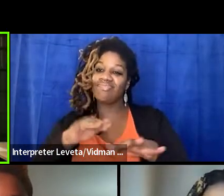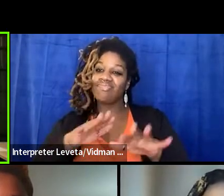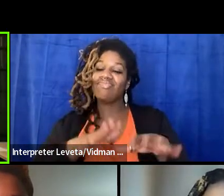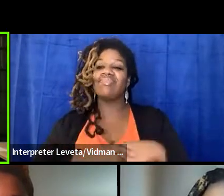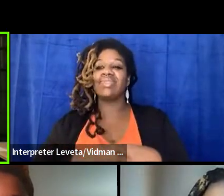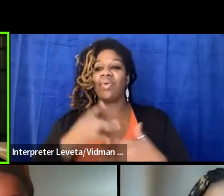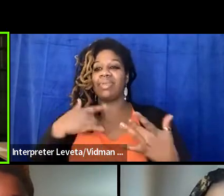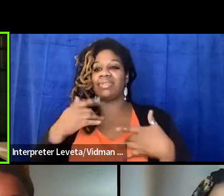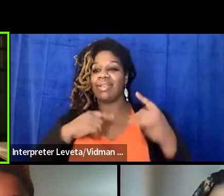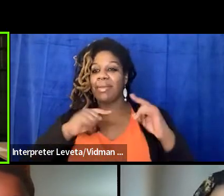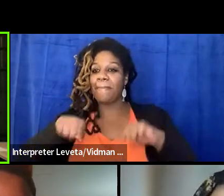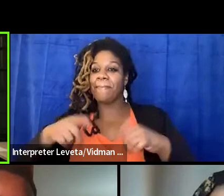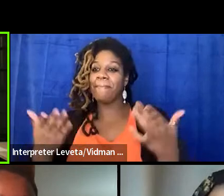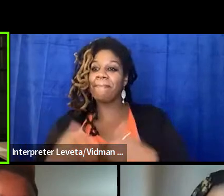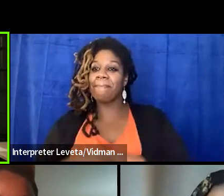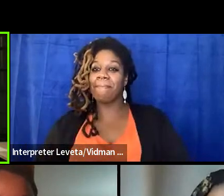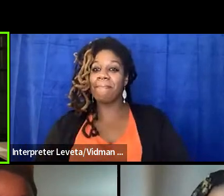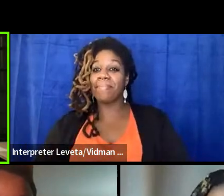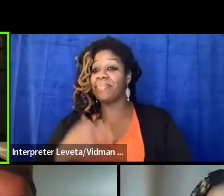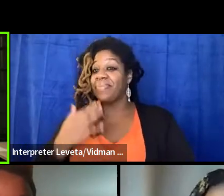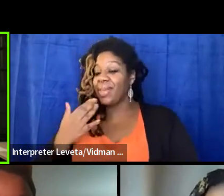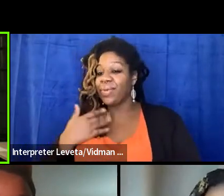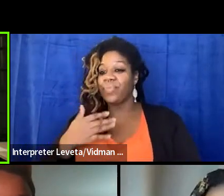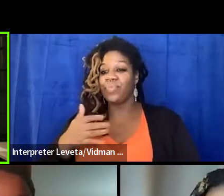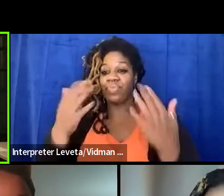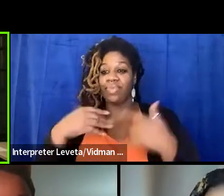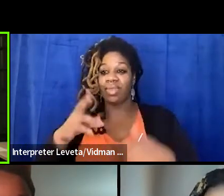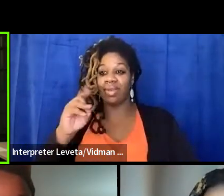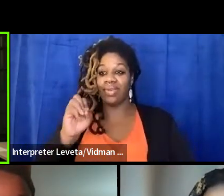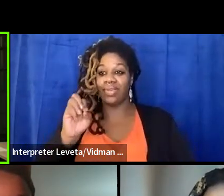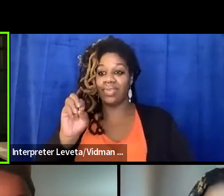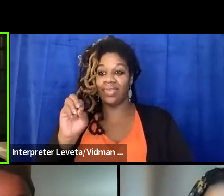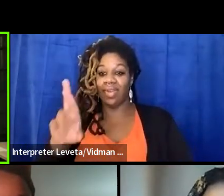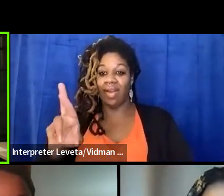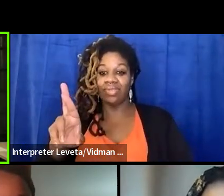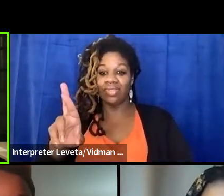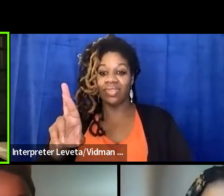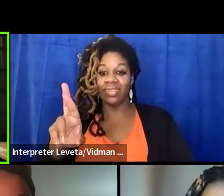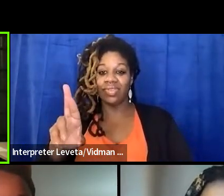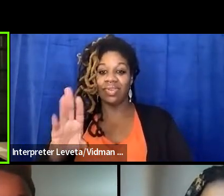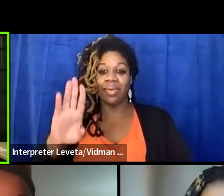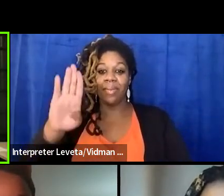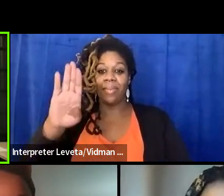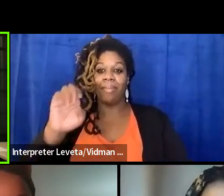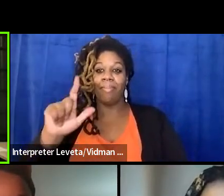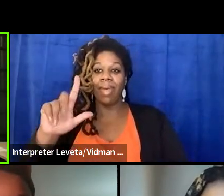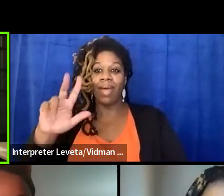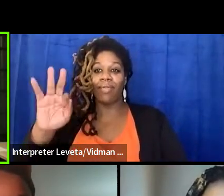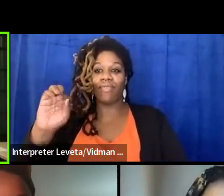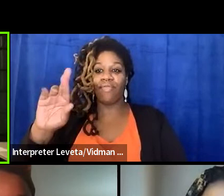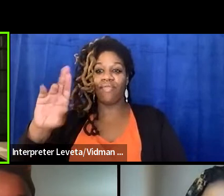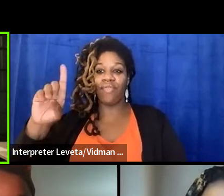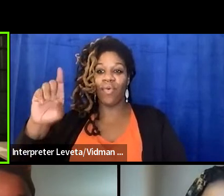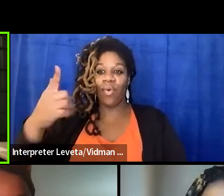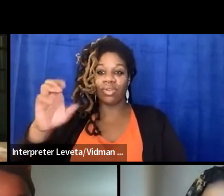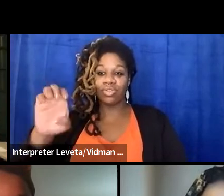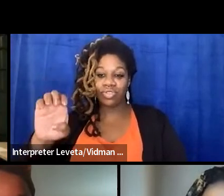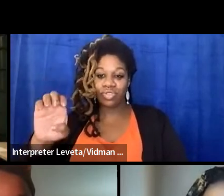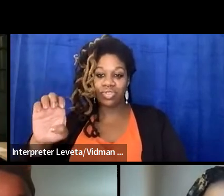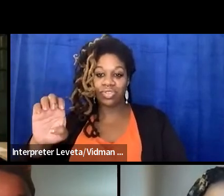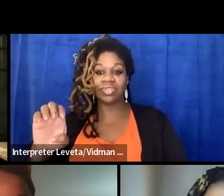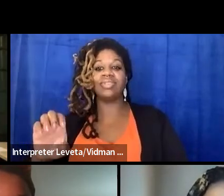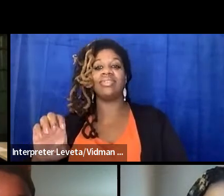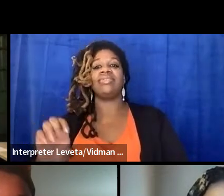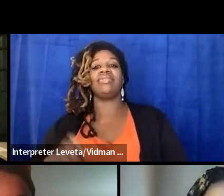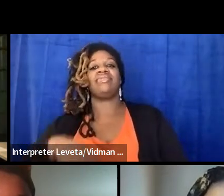you. Then we have Dr. Stanton Belfort. Please introduce yourself. Hi, I'm